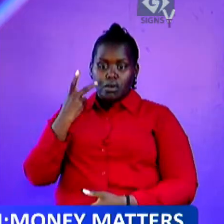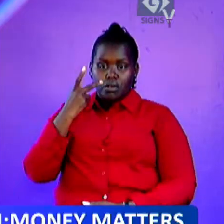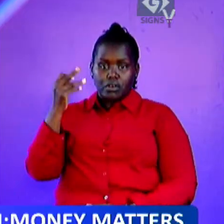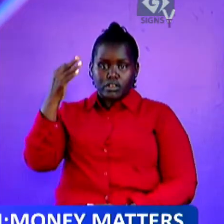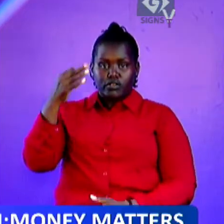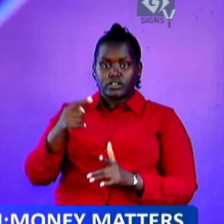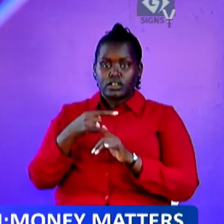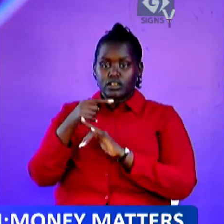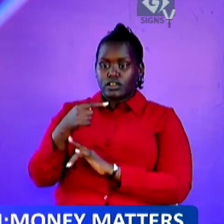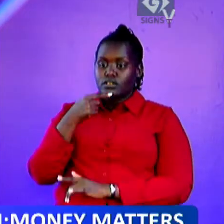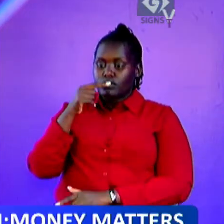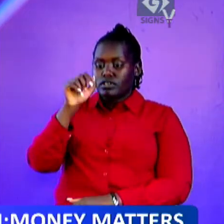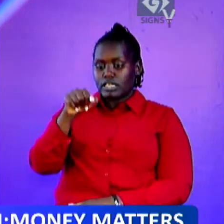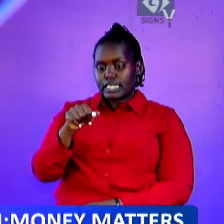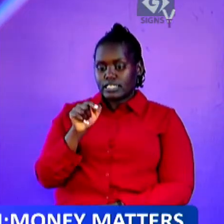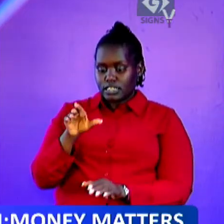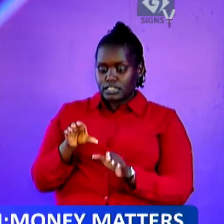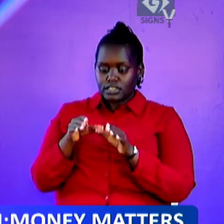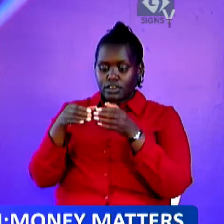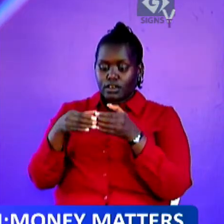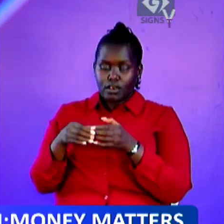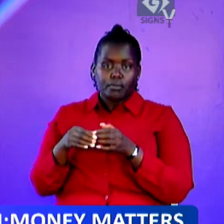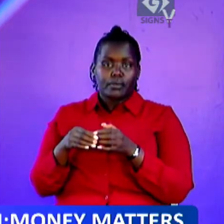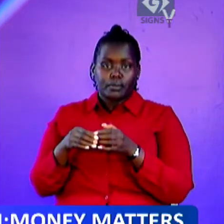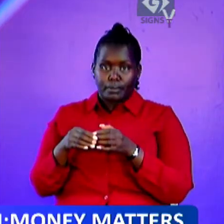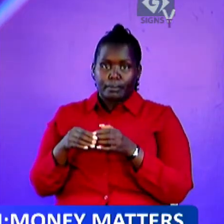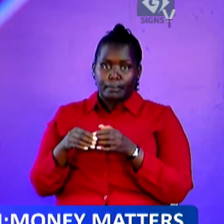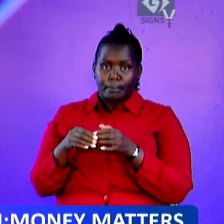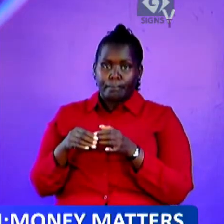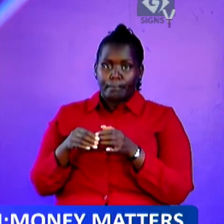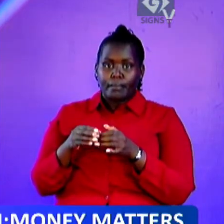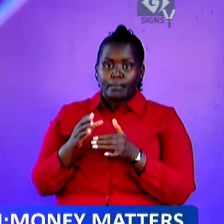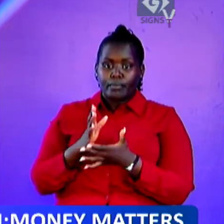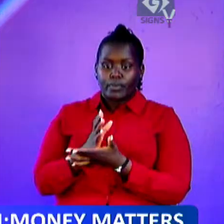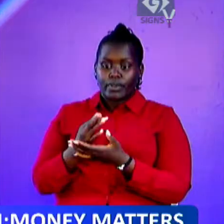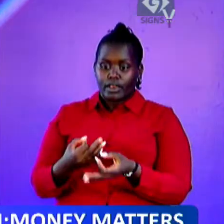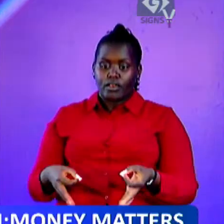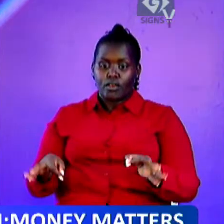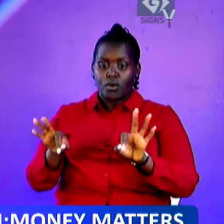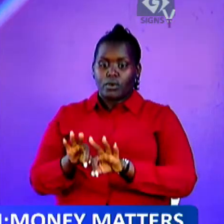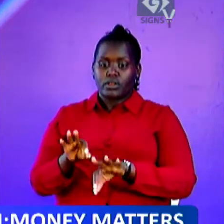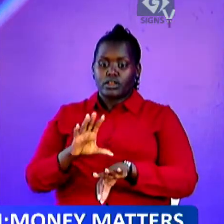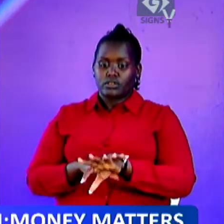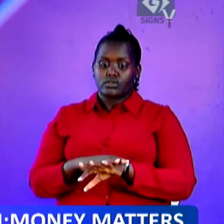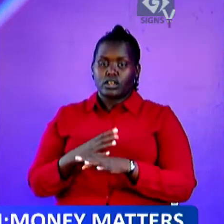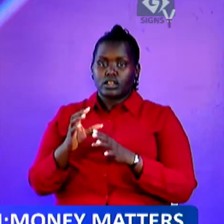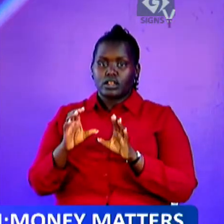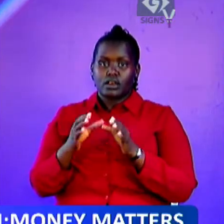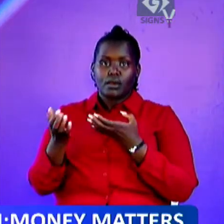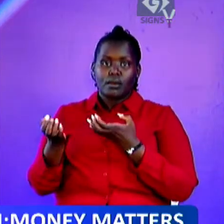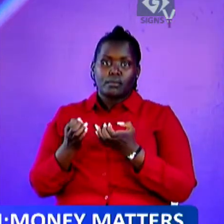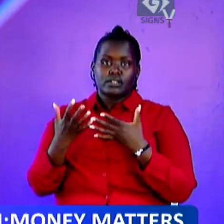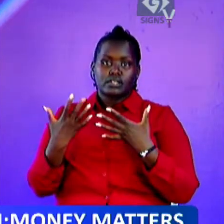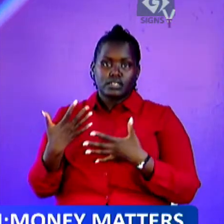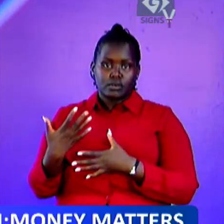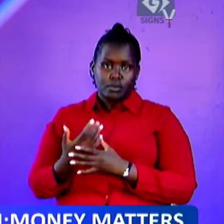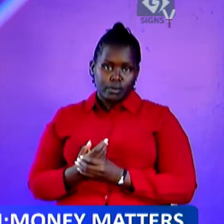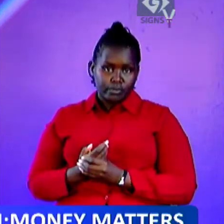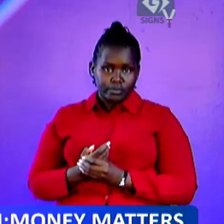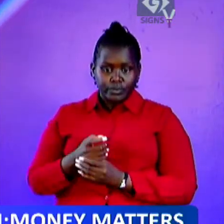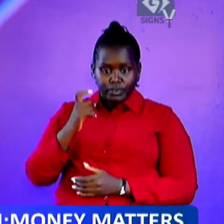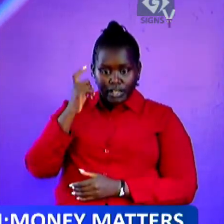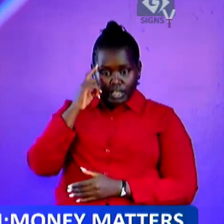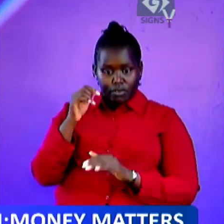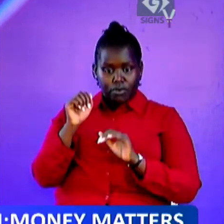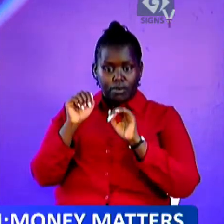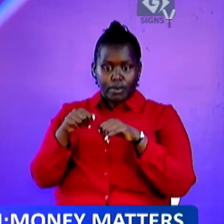yes, this company is actually worthy to receive the commercial paper. Yes. All right. I think, Mr. David, we've been